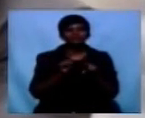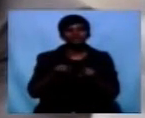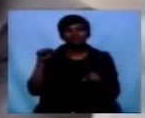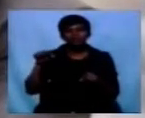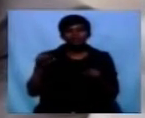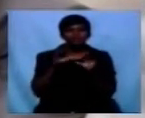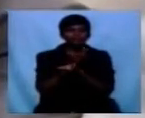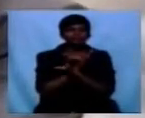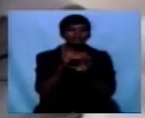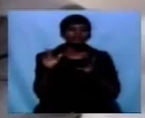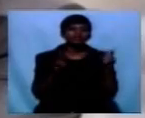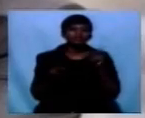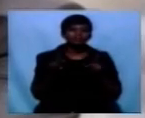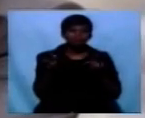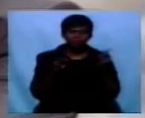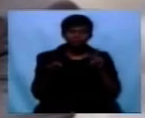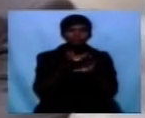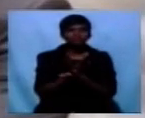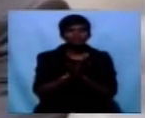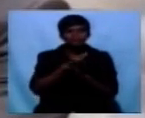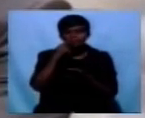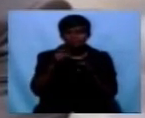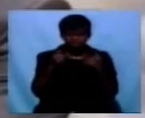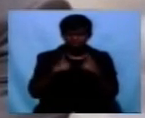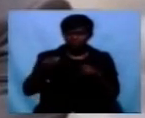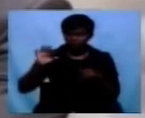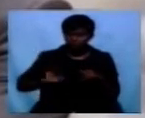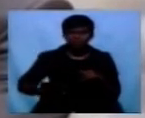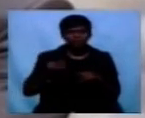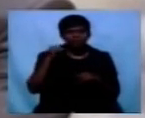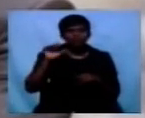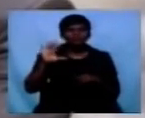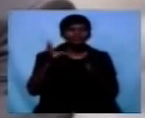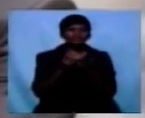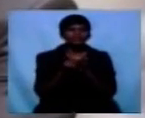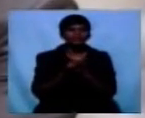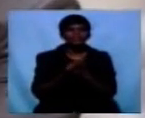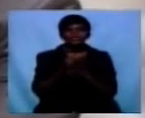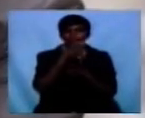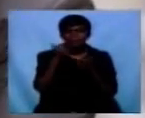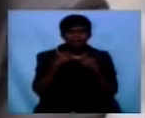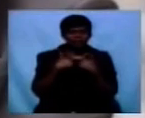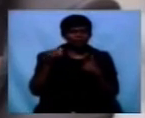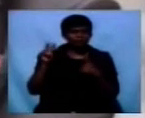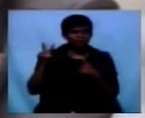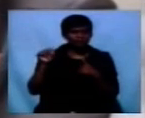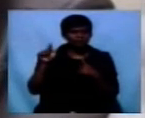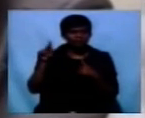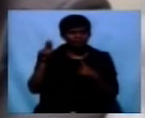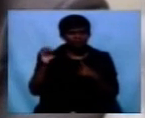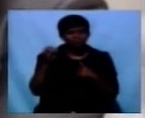the Zambian people. Zambian people must be able to get benefit for their money. They must be able to get value for the money.